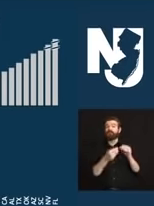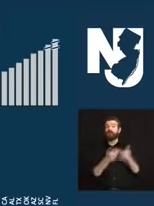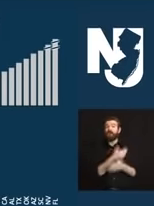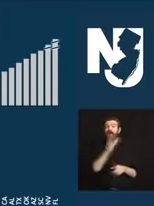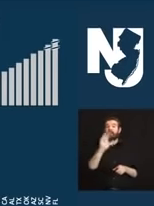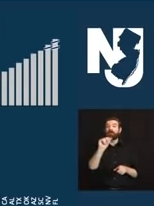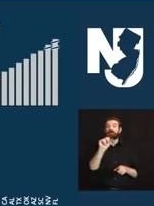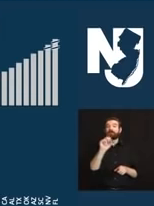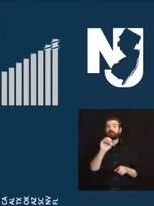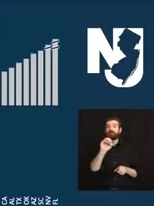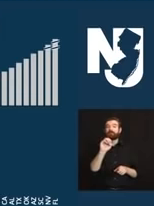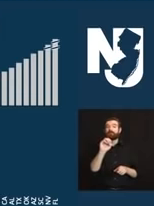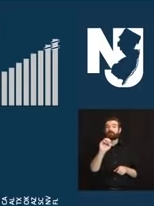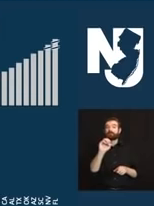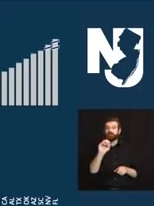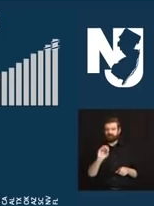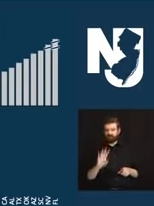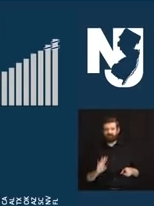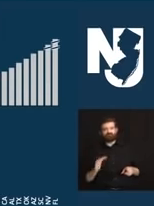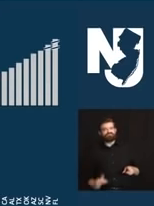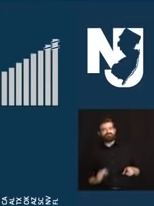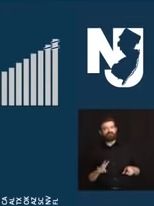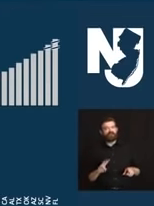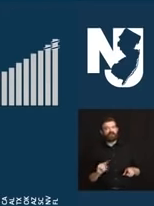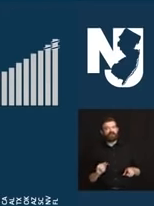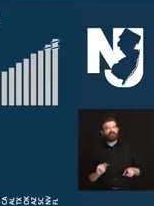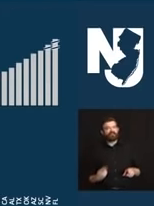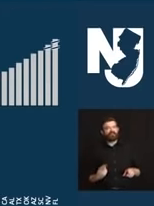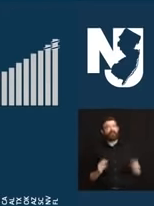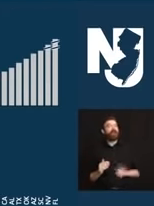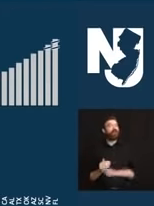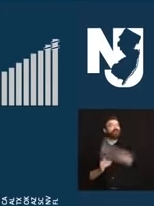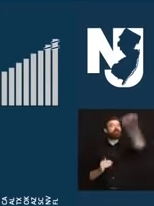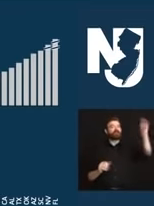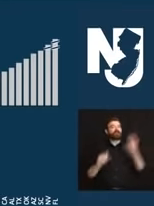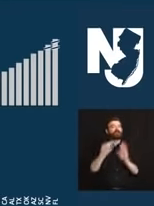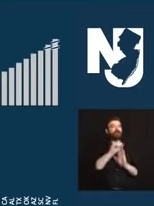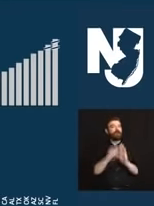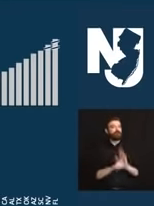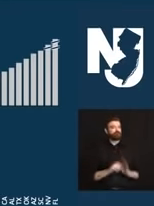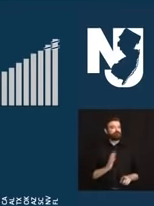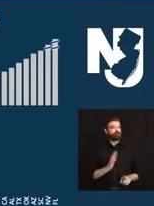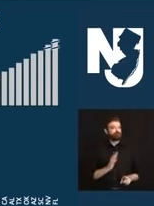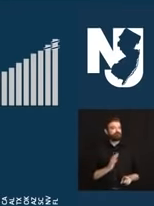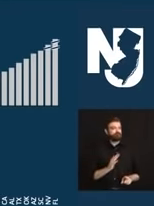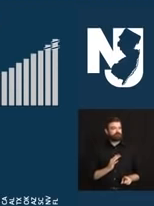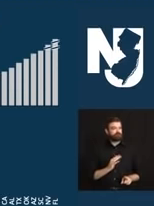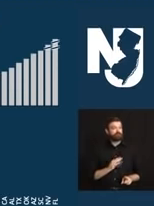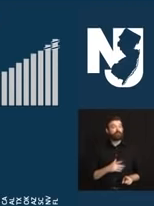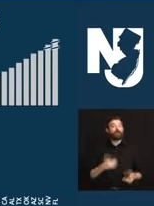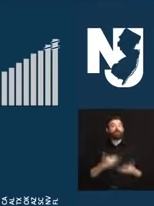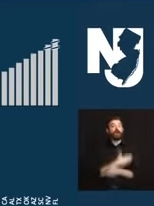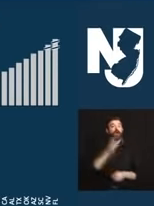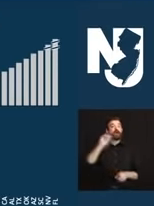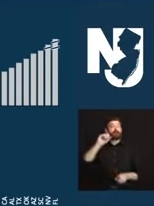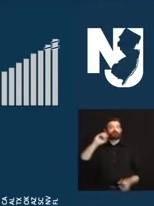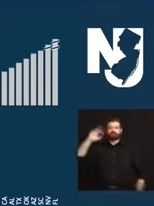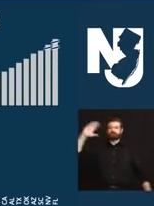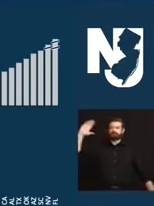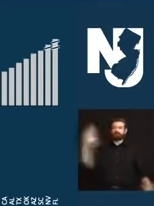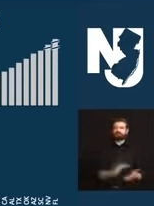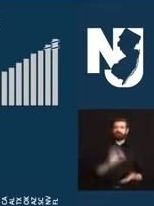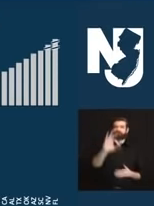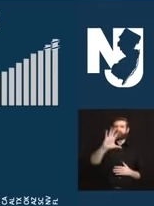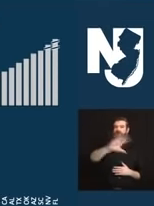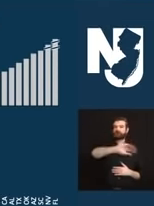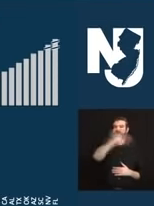47 out of 50, and we've cut new cases by 95% from our peak. That is all